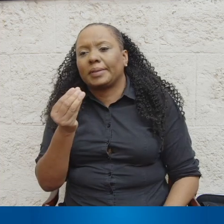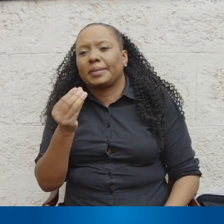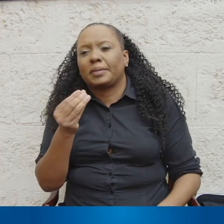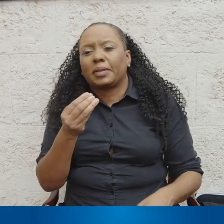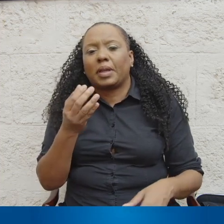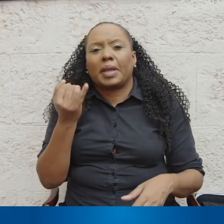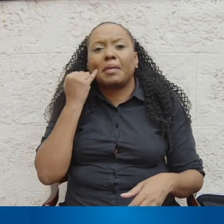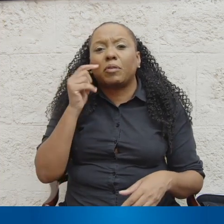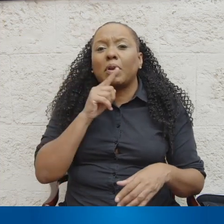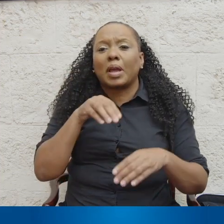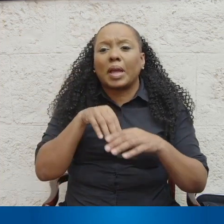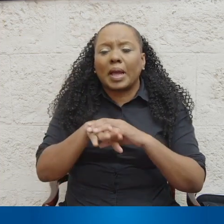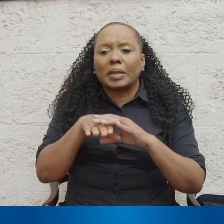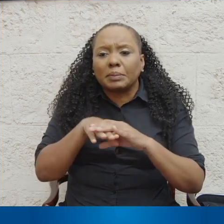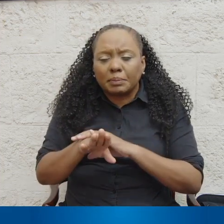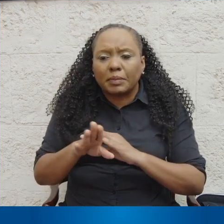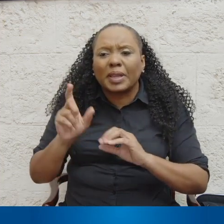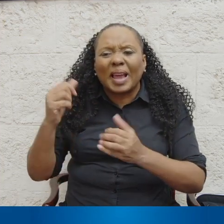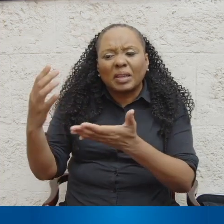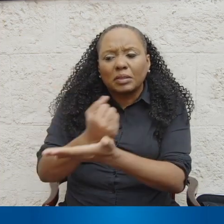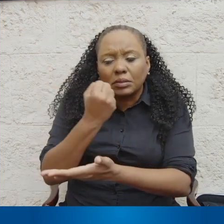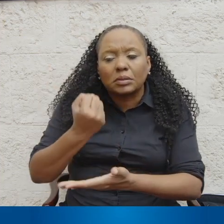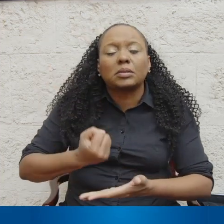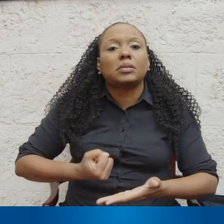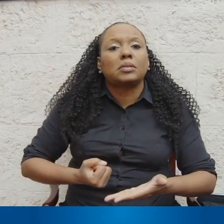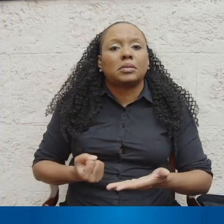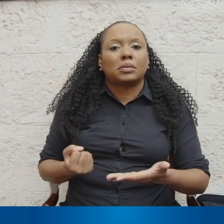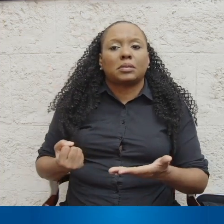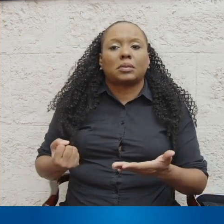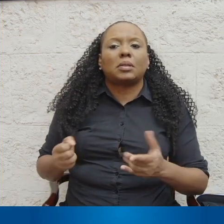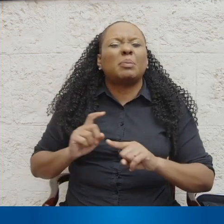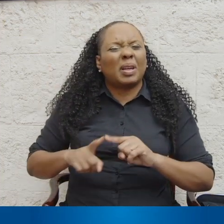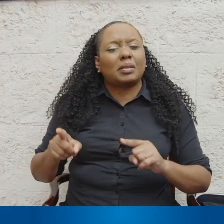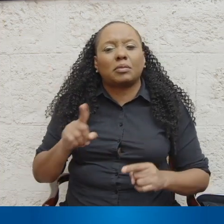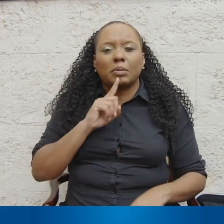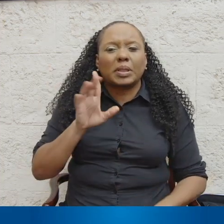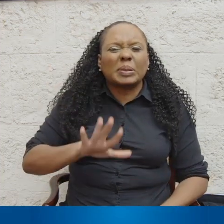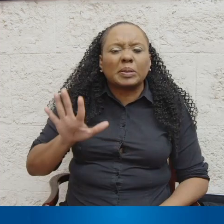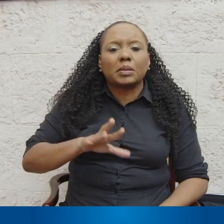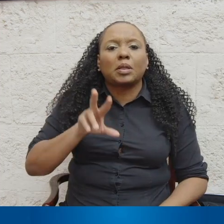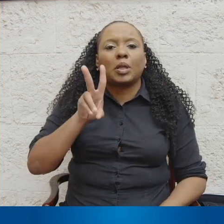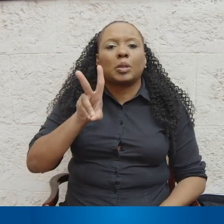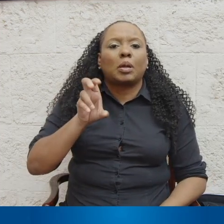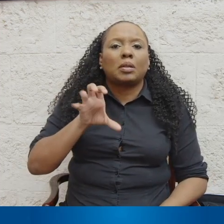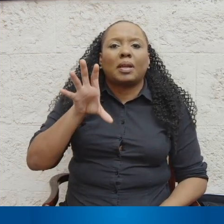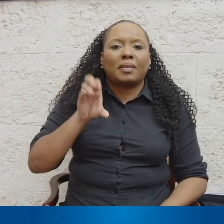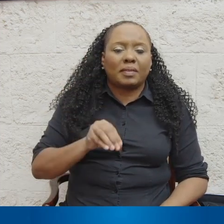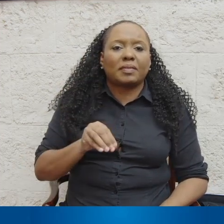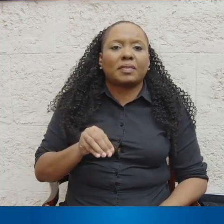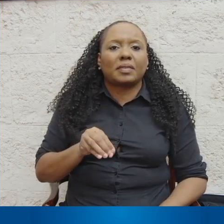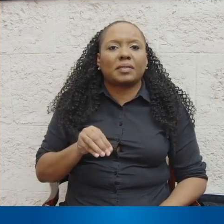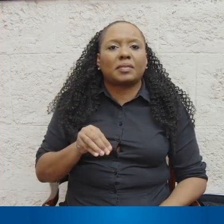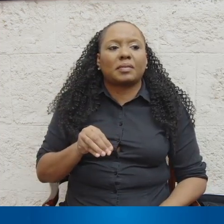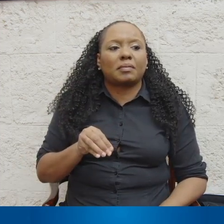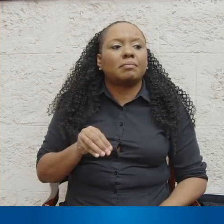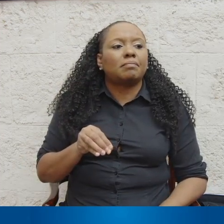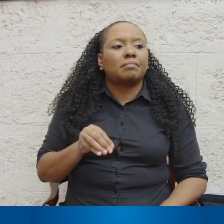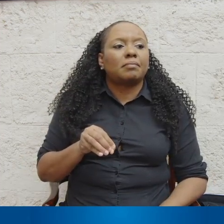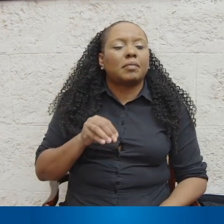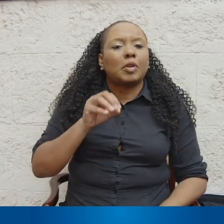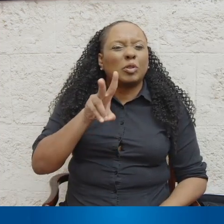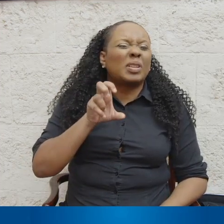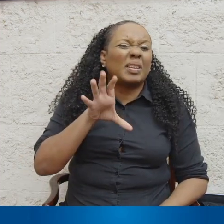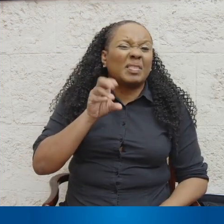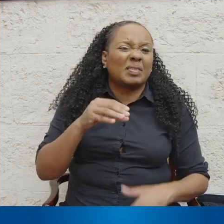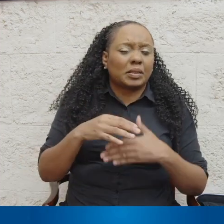some may be lower, depending on the actual ability to access. But essentially, it'll be $250. So $250 by the $5,000 is the